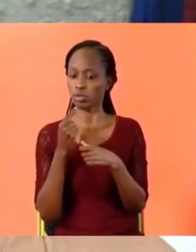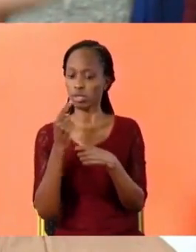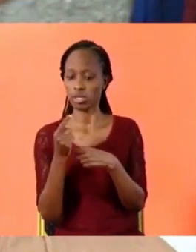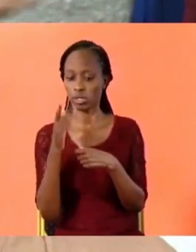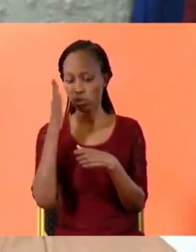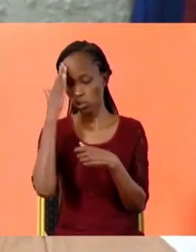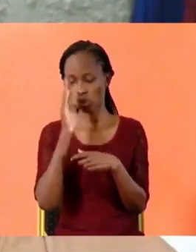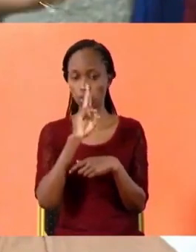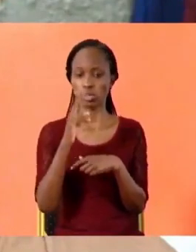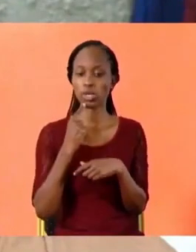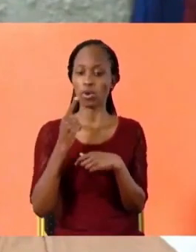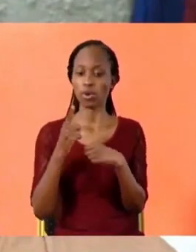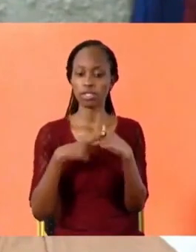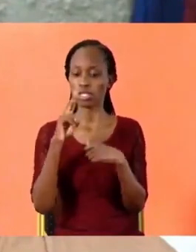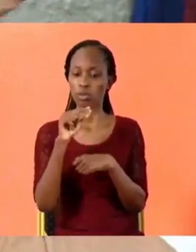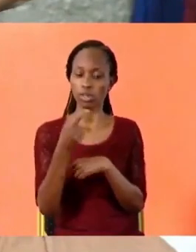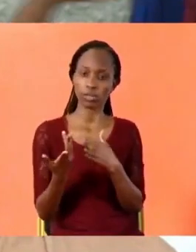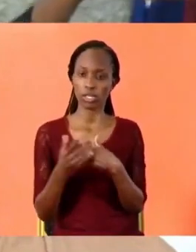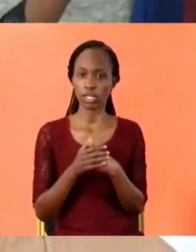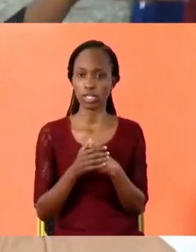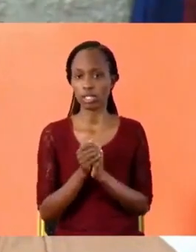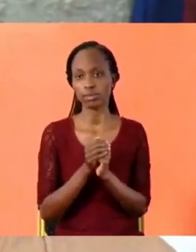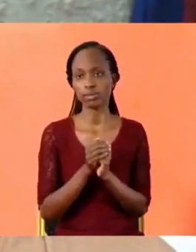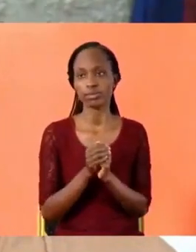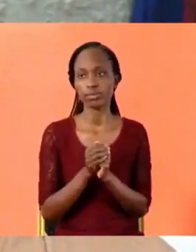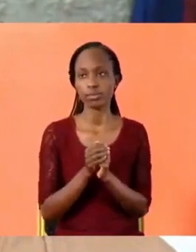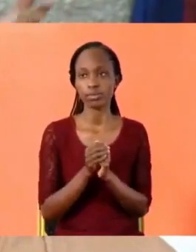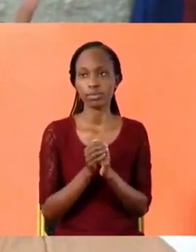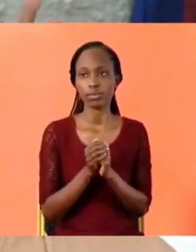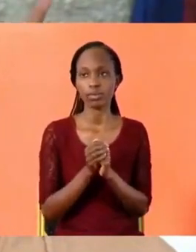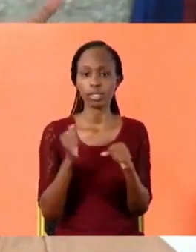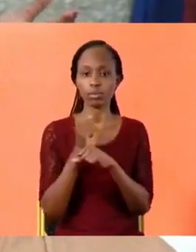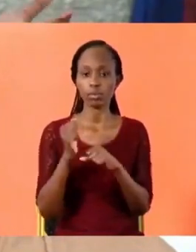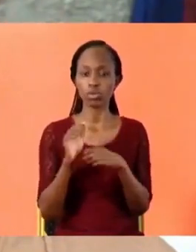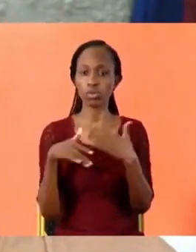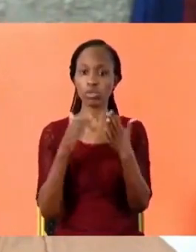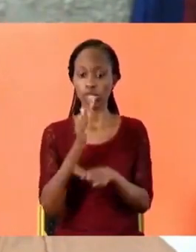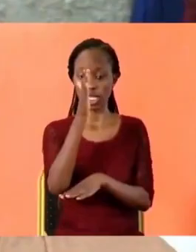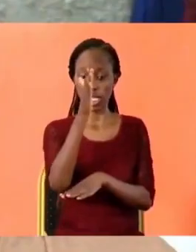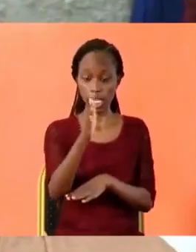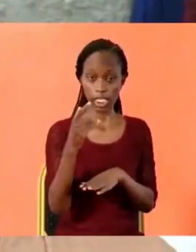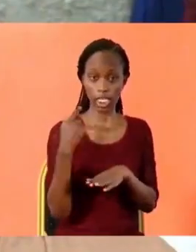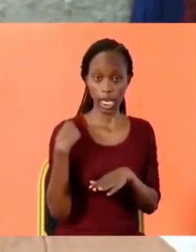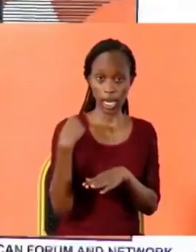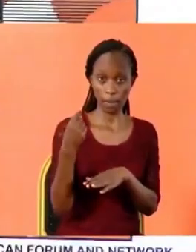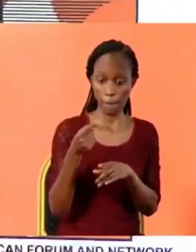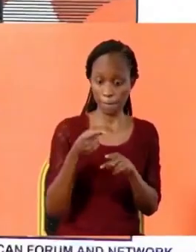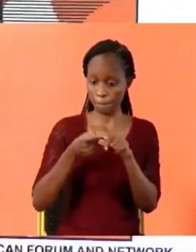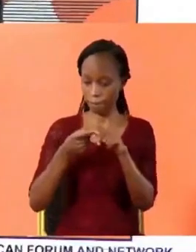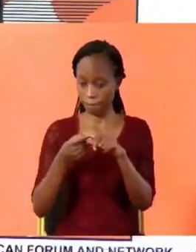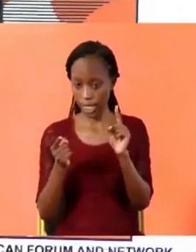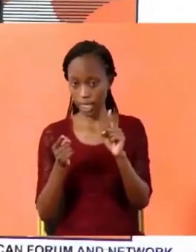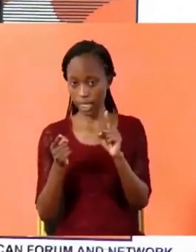spend 162,000, or I can't give you the direct figures. I will look at it from